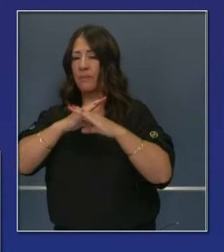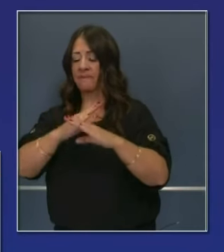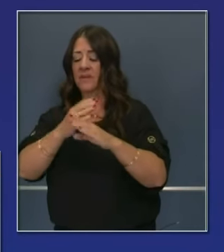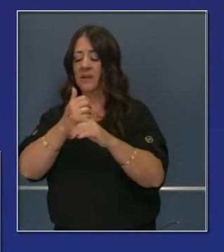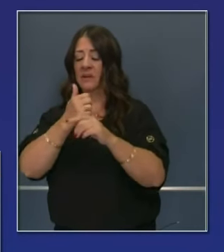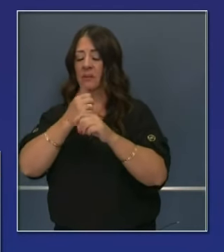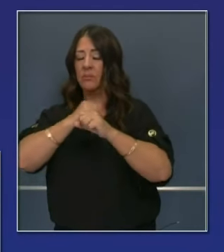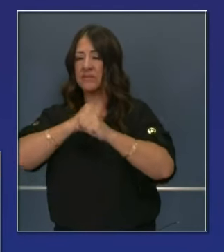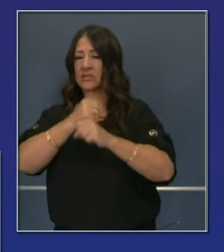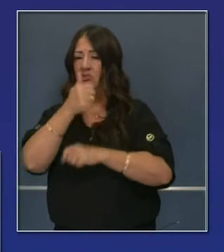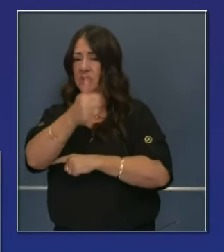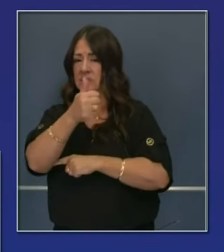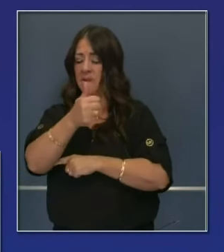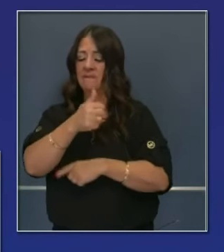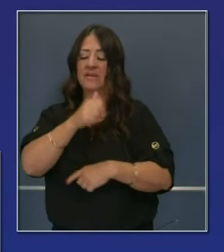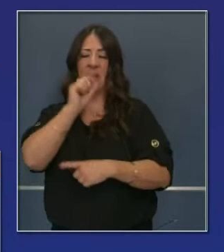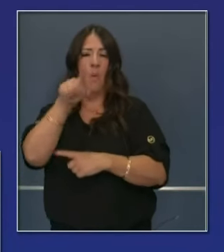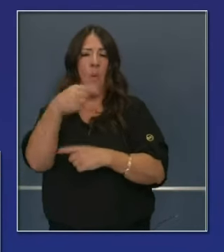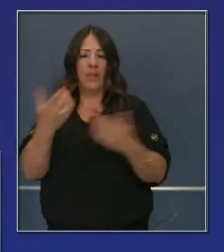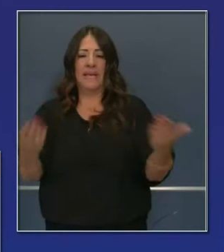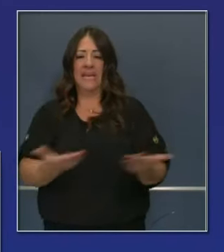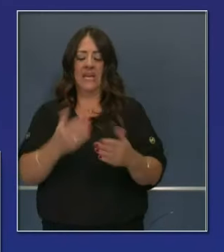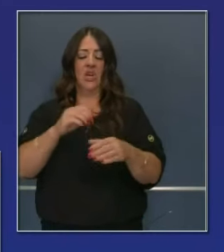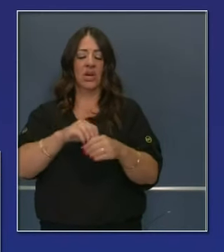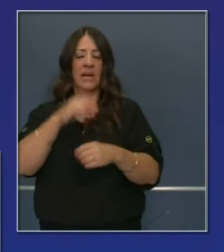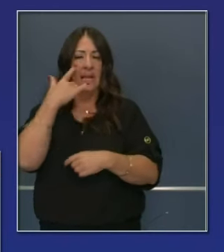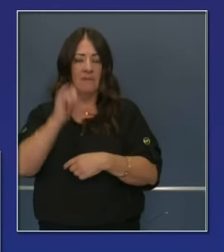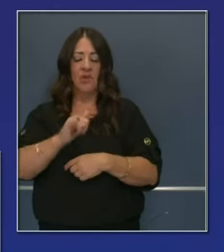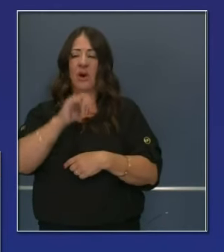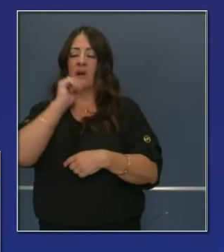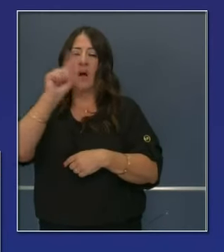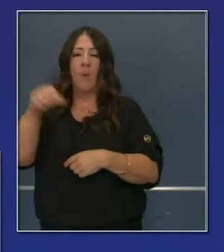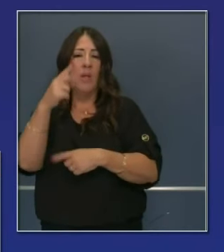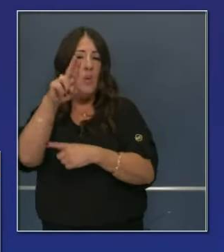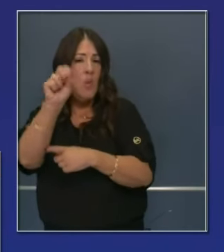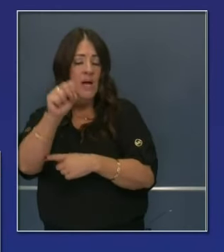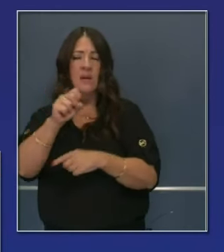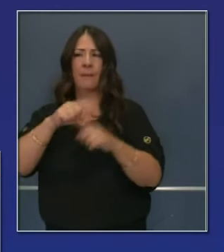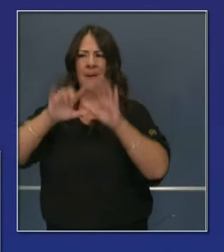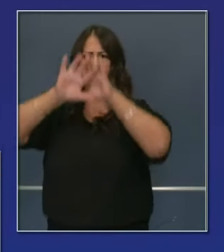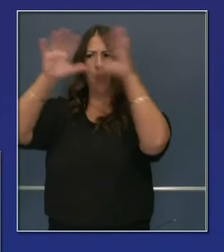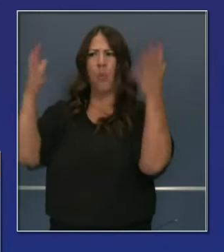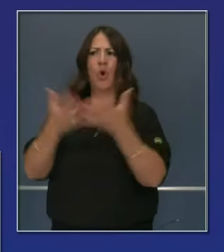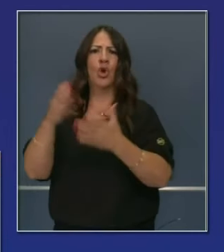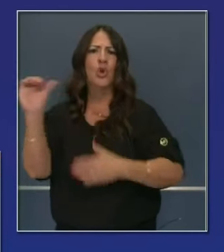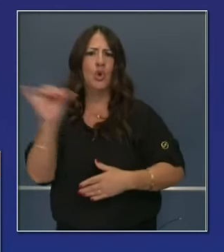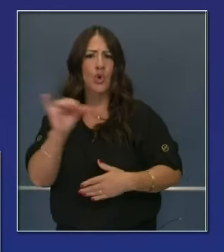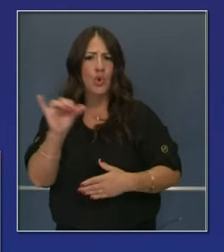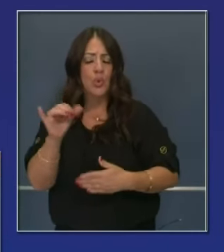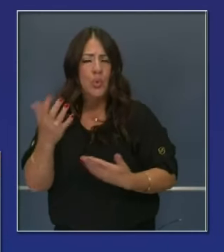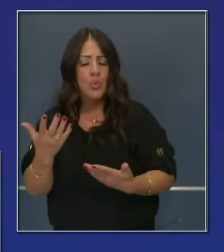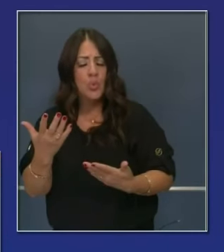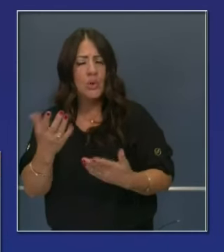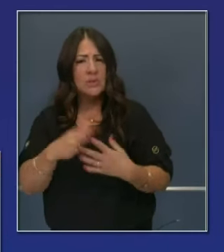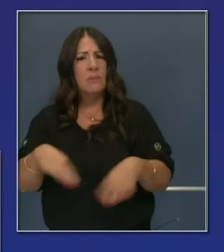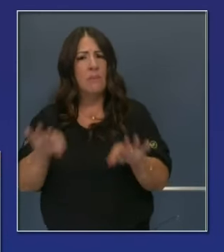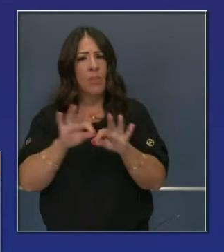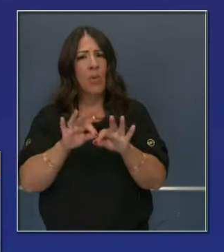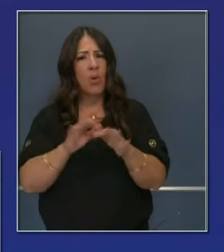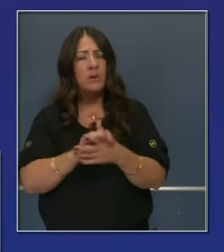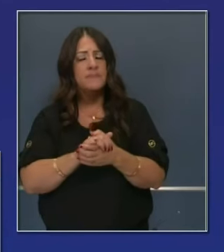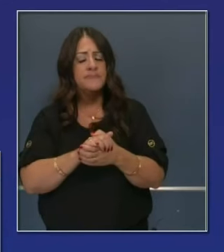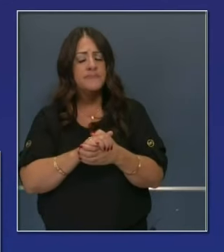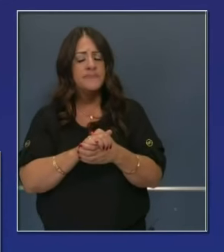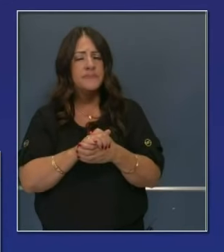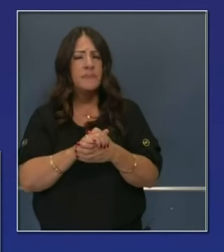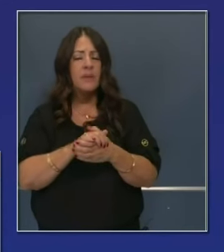world, not just what's happening across the United States, not yet here in the state of California, but that's only